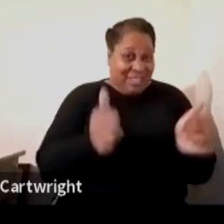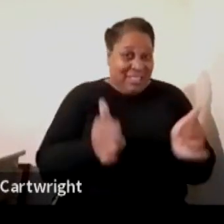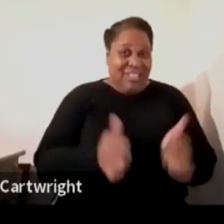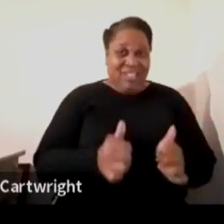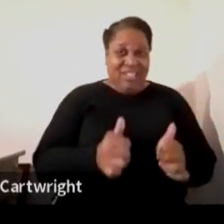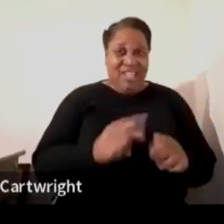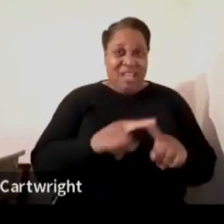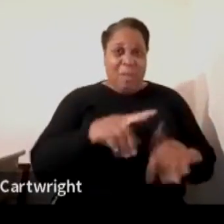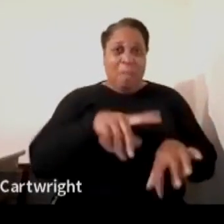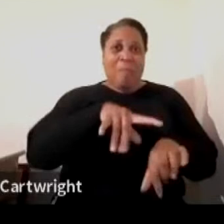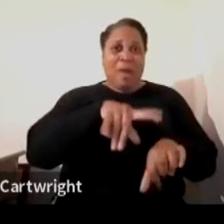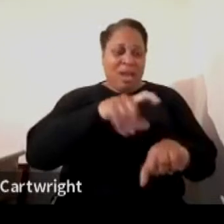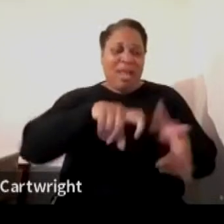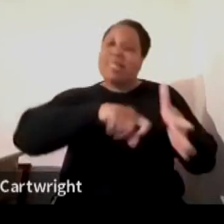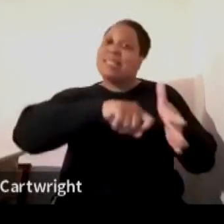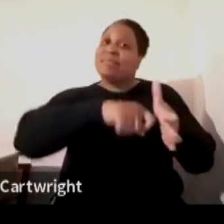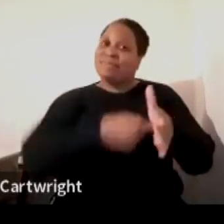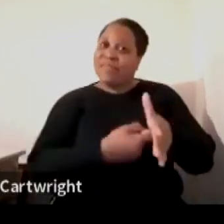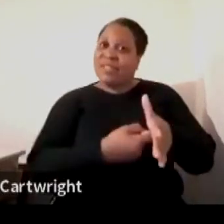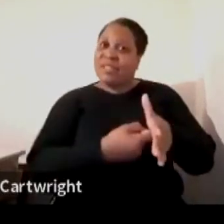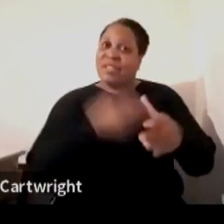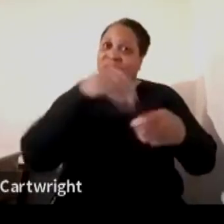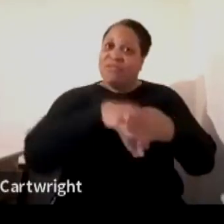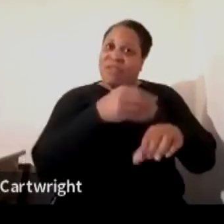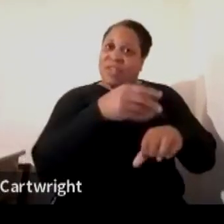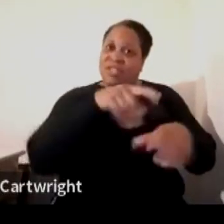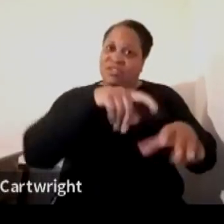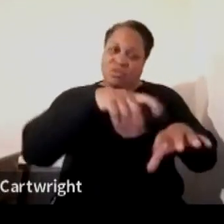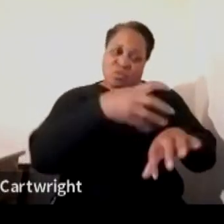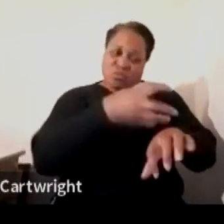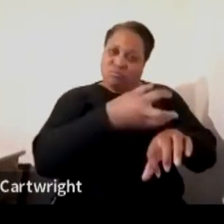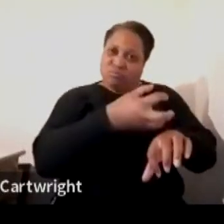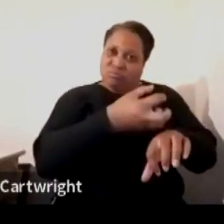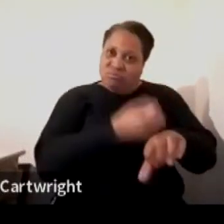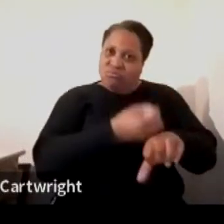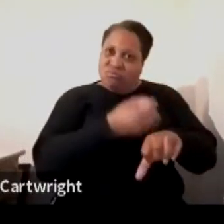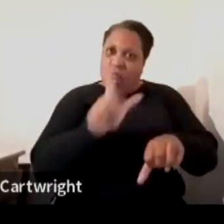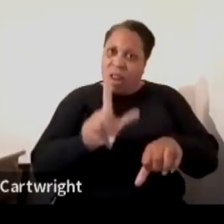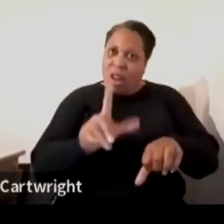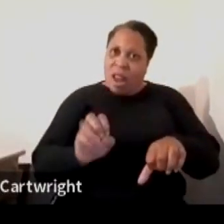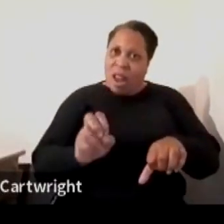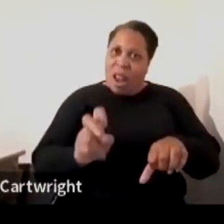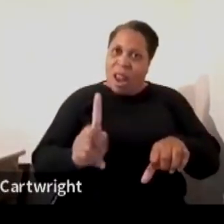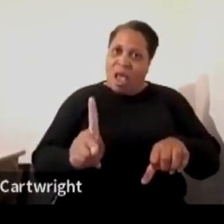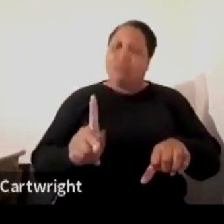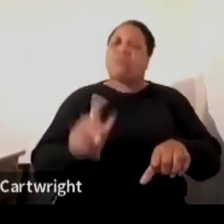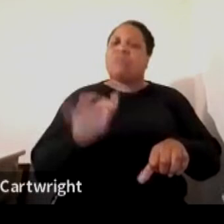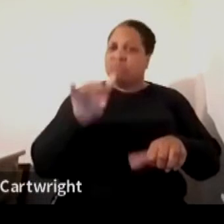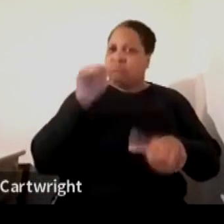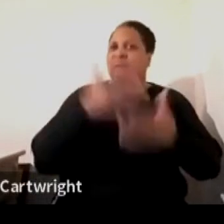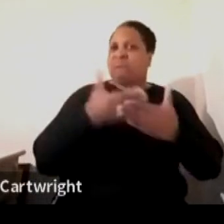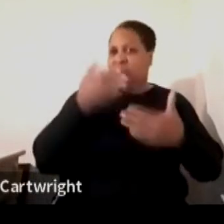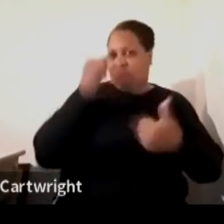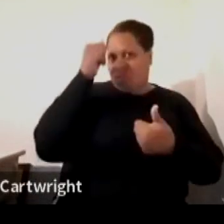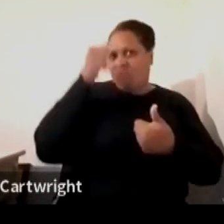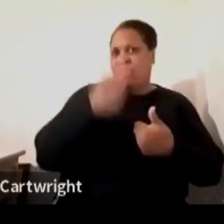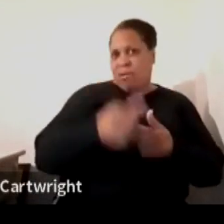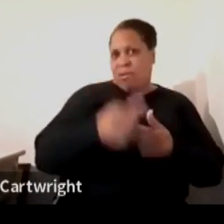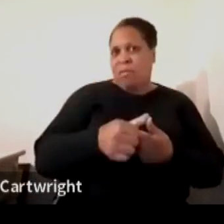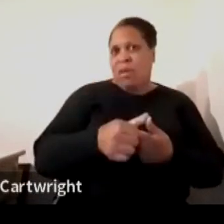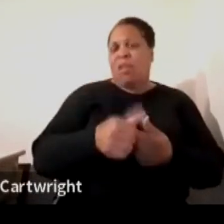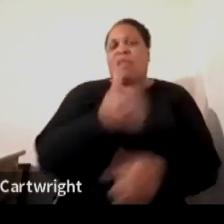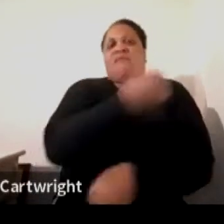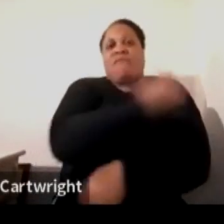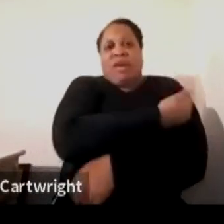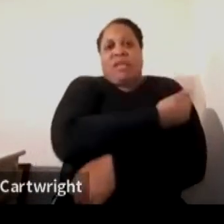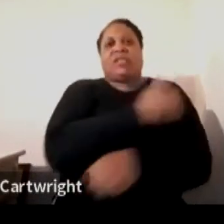not be able to fit into that socket. So that's a thing to remember. The vaccines work for the